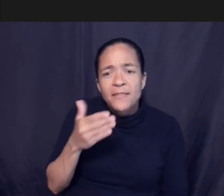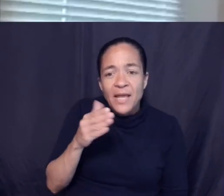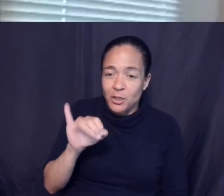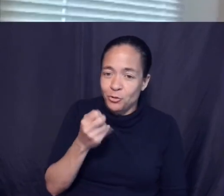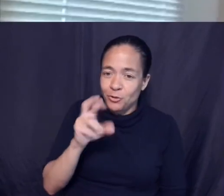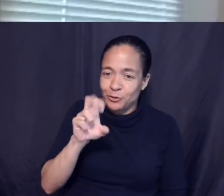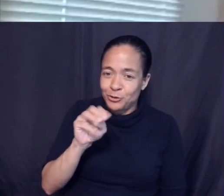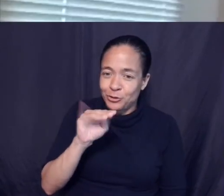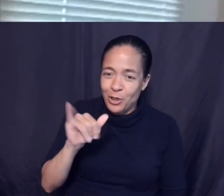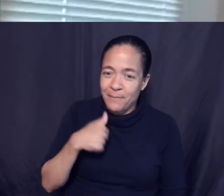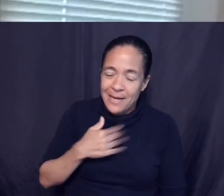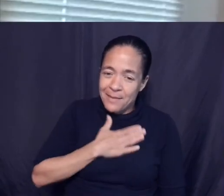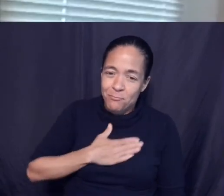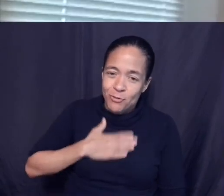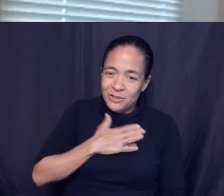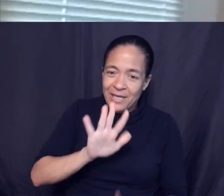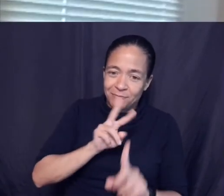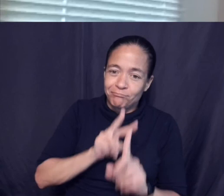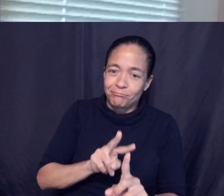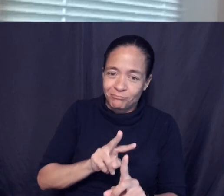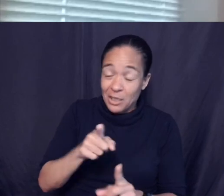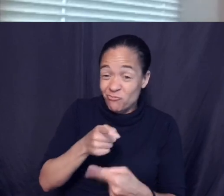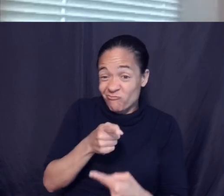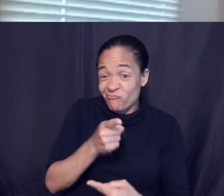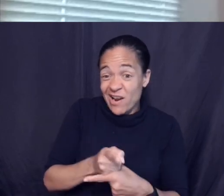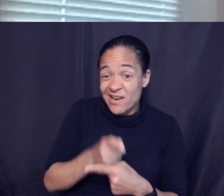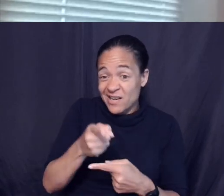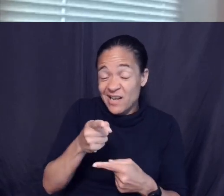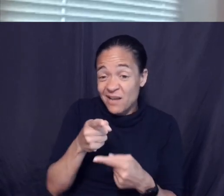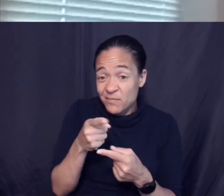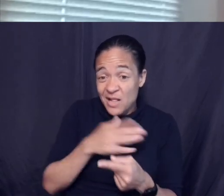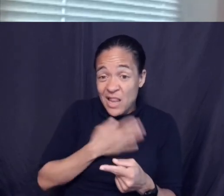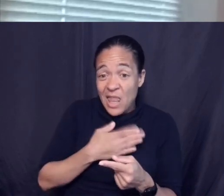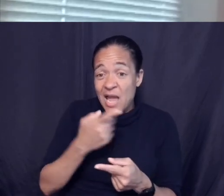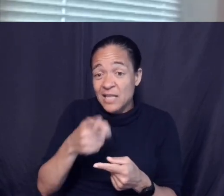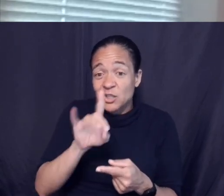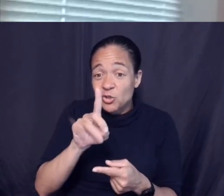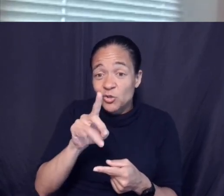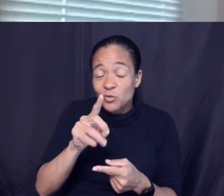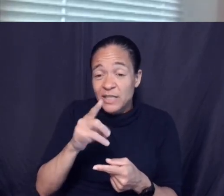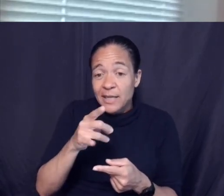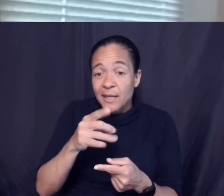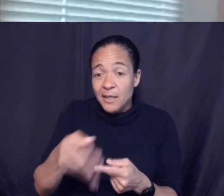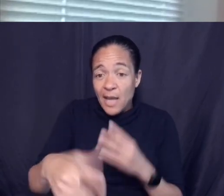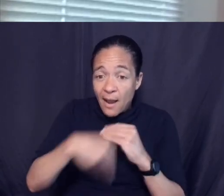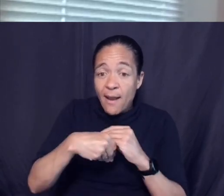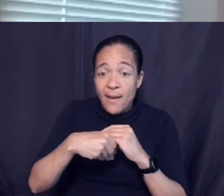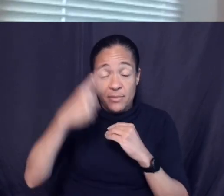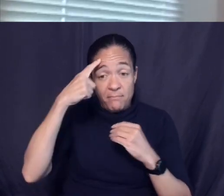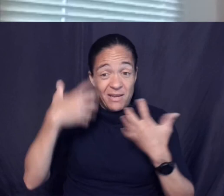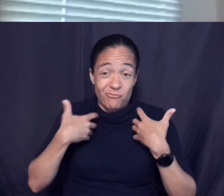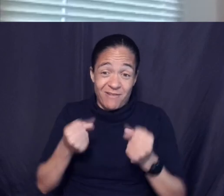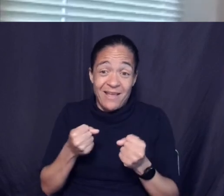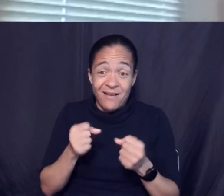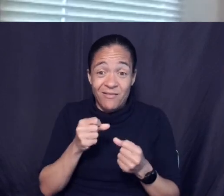Thank you, Jeremy. I appreciate that perspective, and you are so right. And I'm so glad that you brought that back to the mental health side of